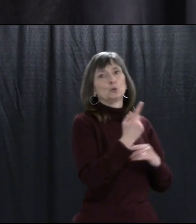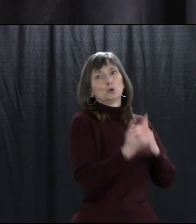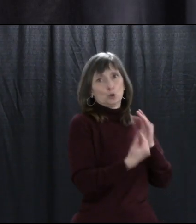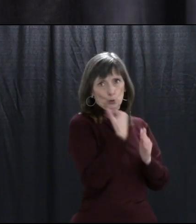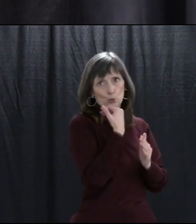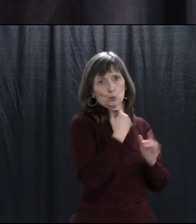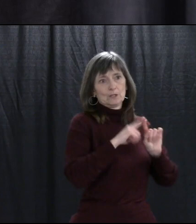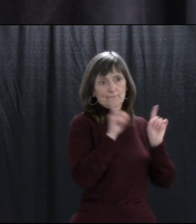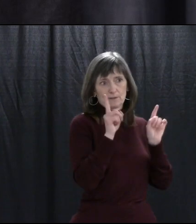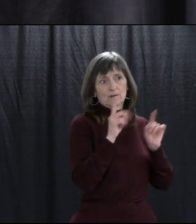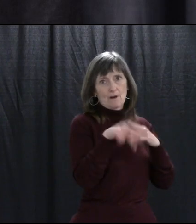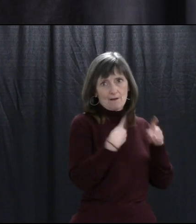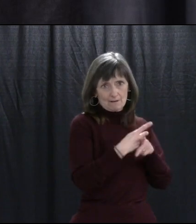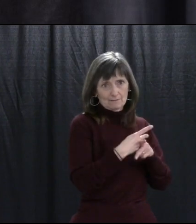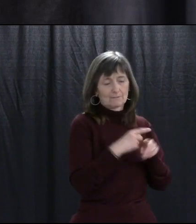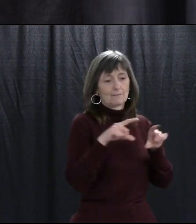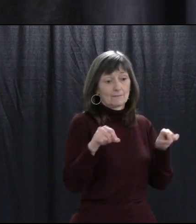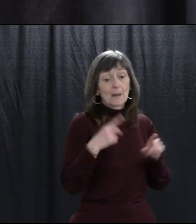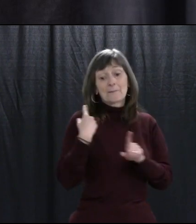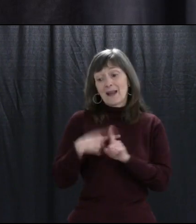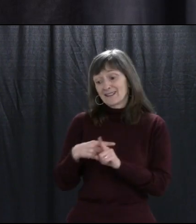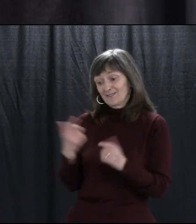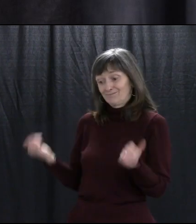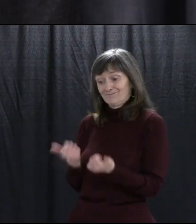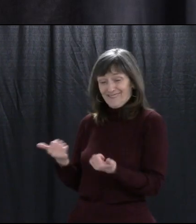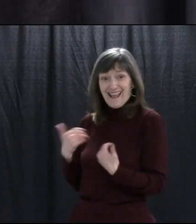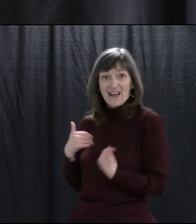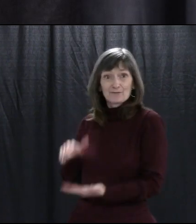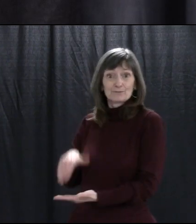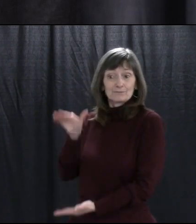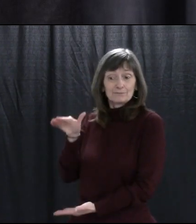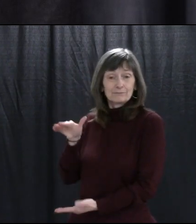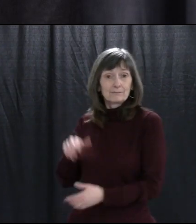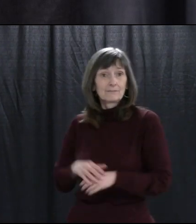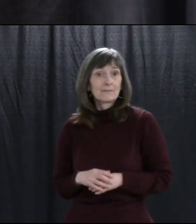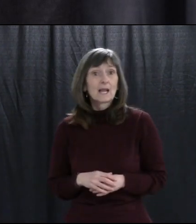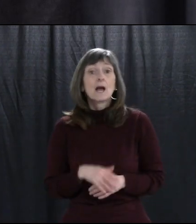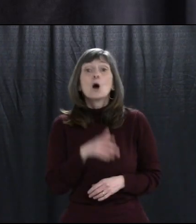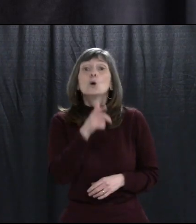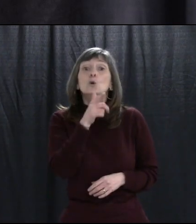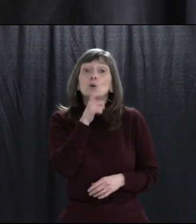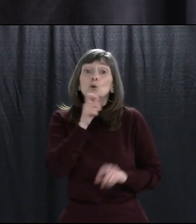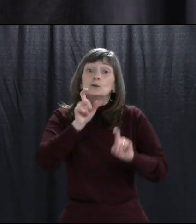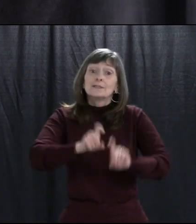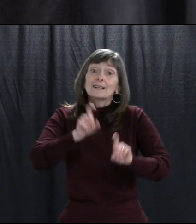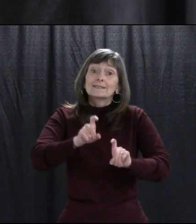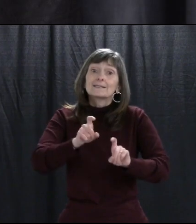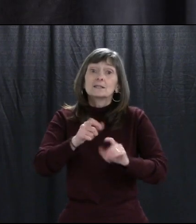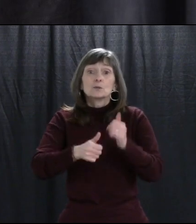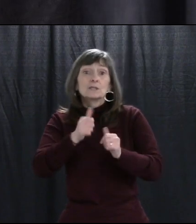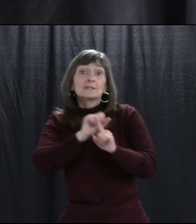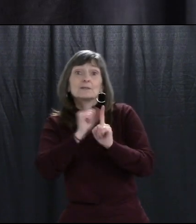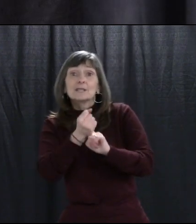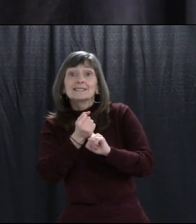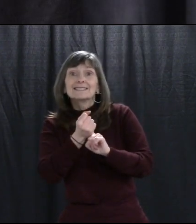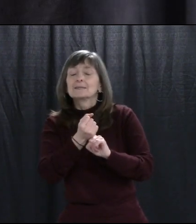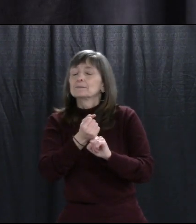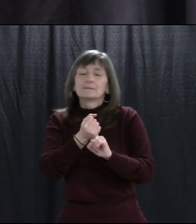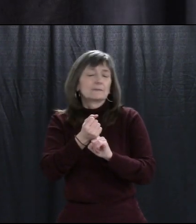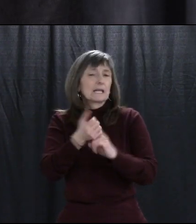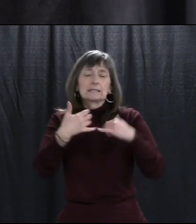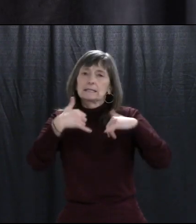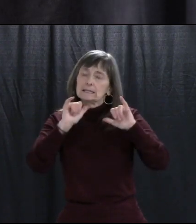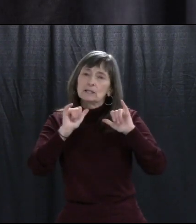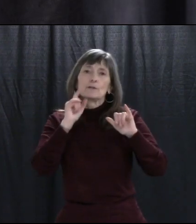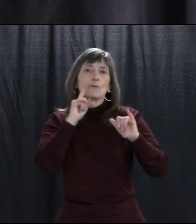as supplies in hand. The issue about who gets tested and under what circumstances is done on the basis of